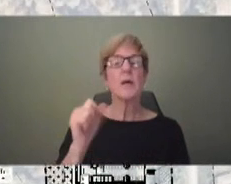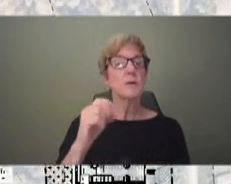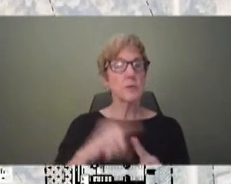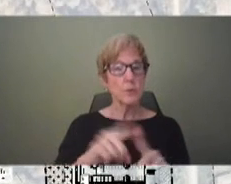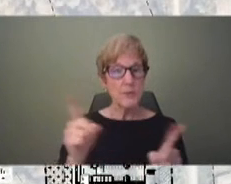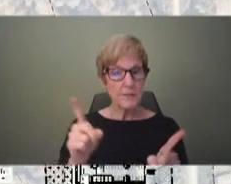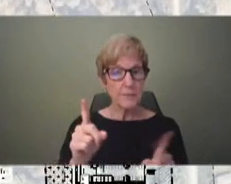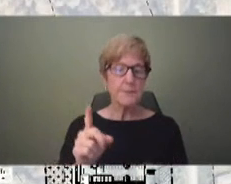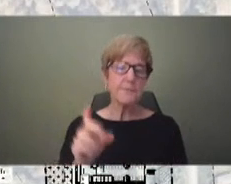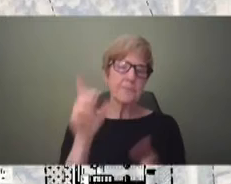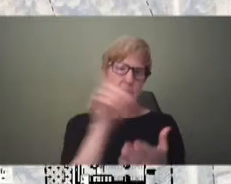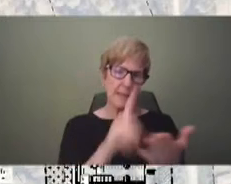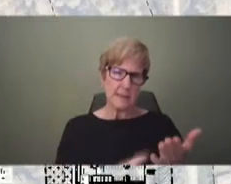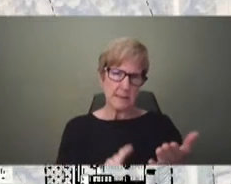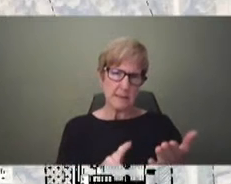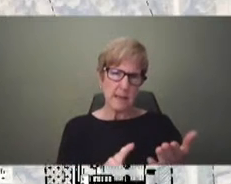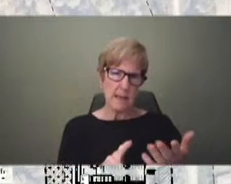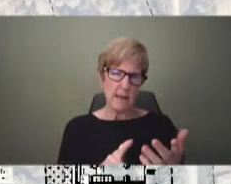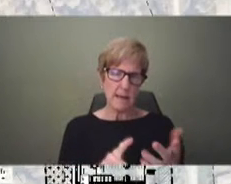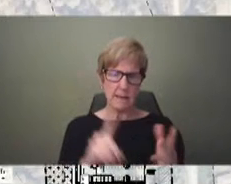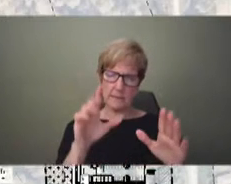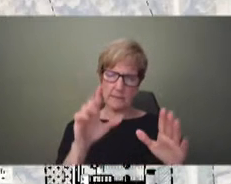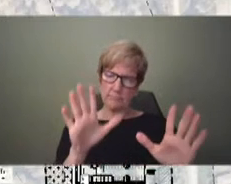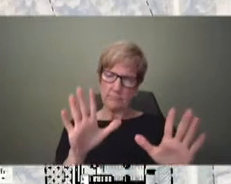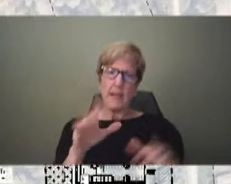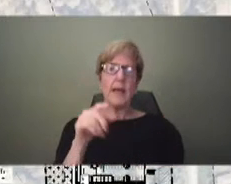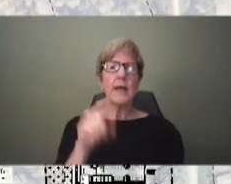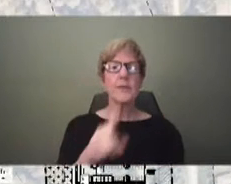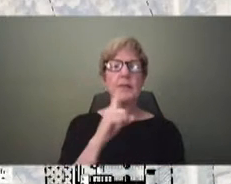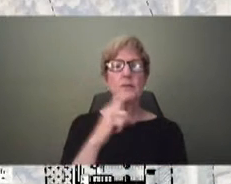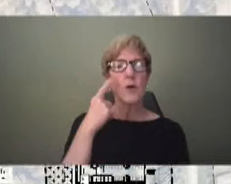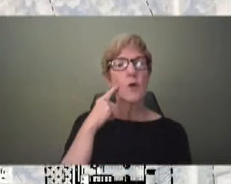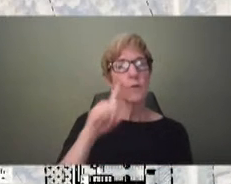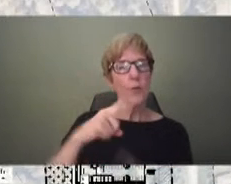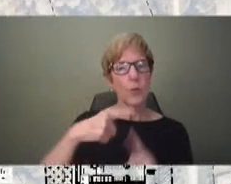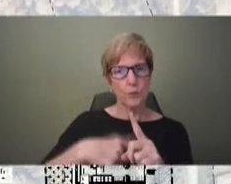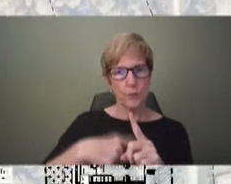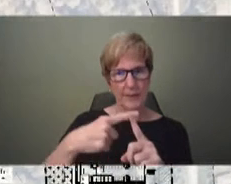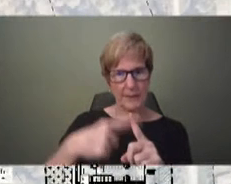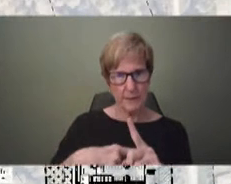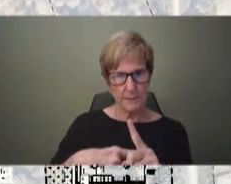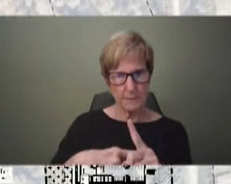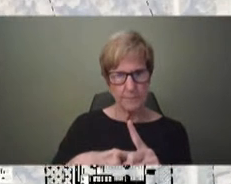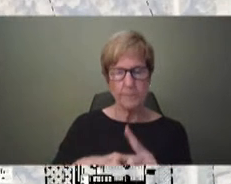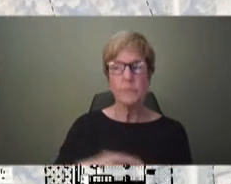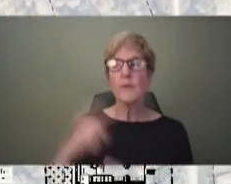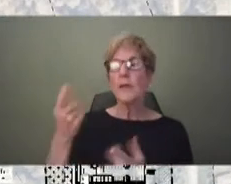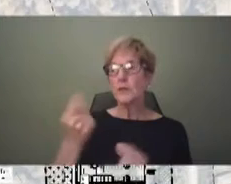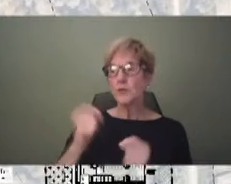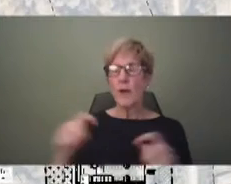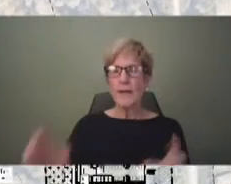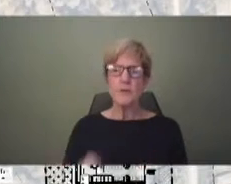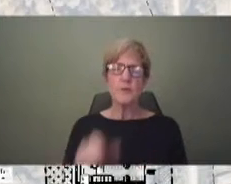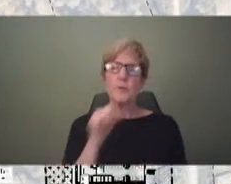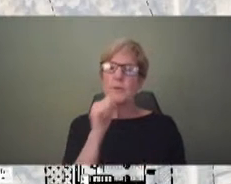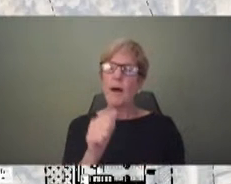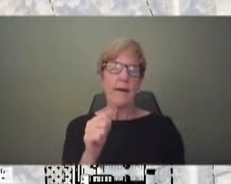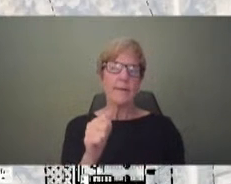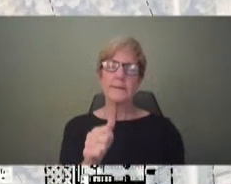of the design and layout of that um these are for rent products and what Taylor Morrison is trying to do they're not trying to commit